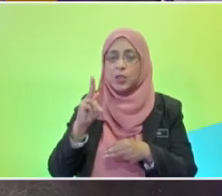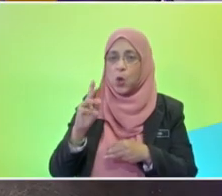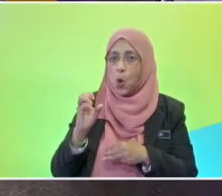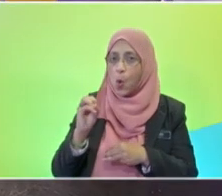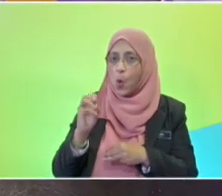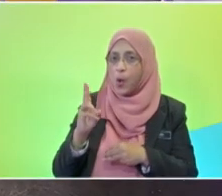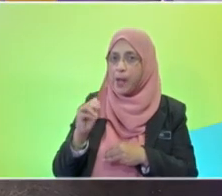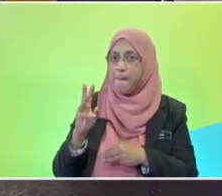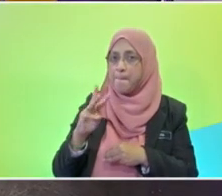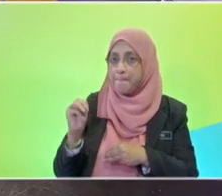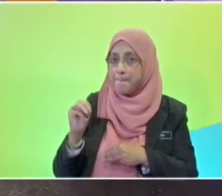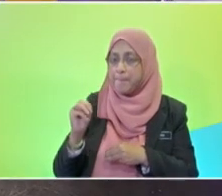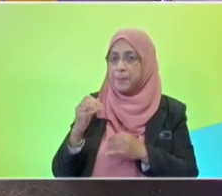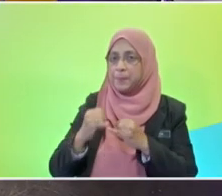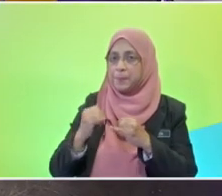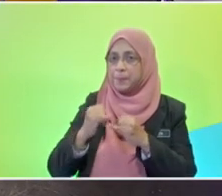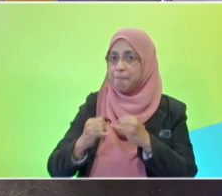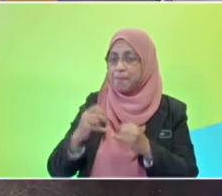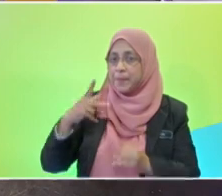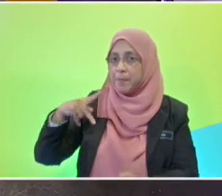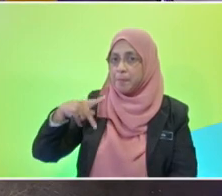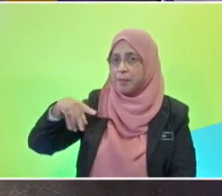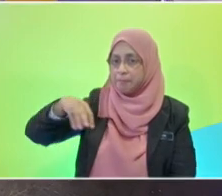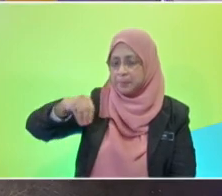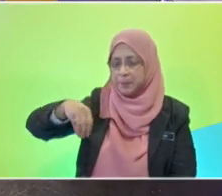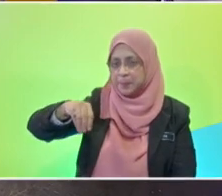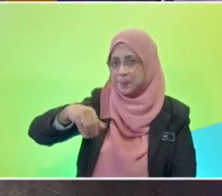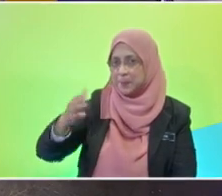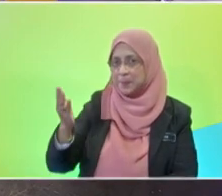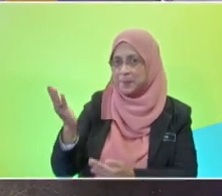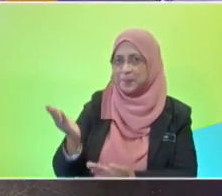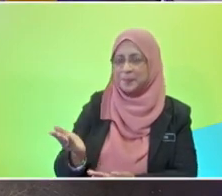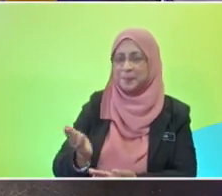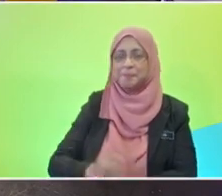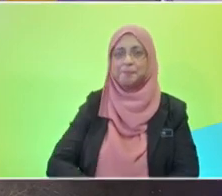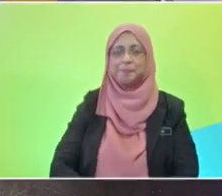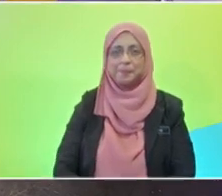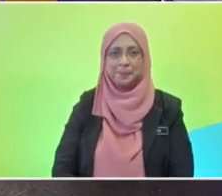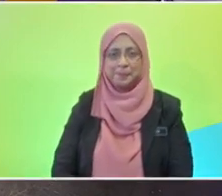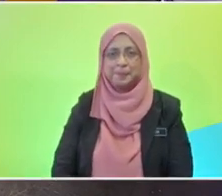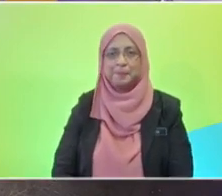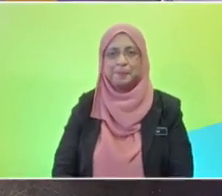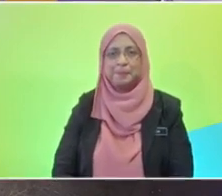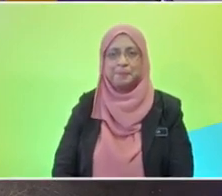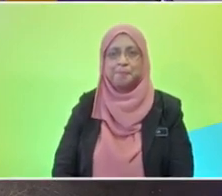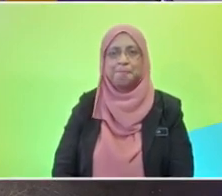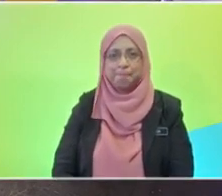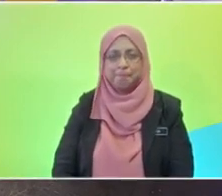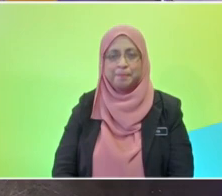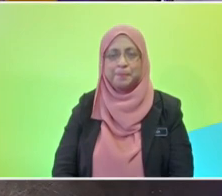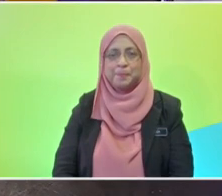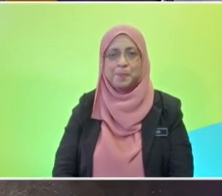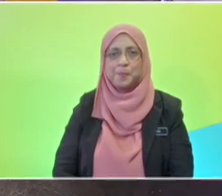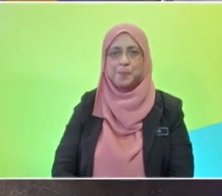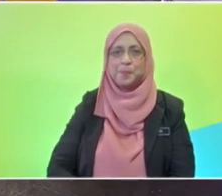purple. Okay. Oh, slowly, slowly. Remember, we have to have a lot of patience, right, teacher? Patience,